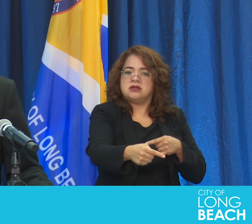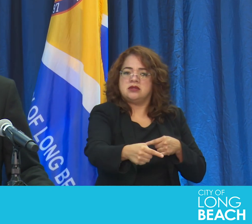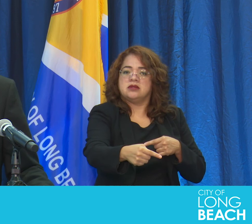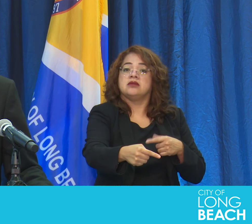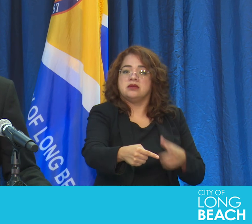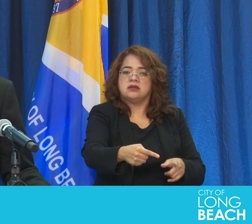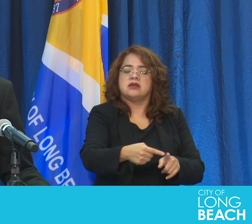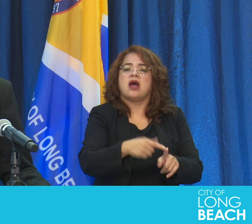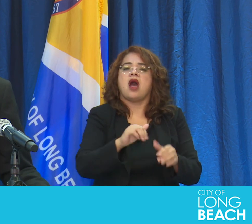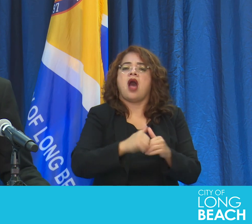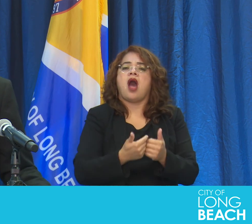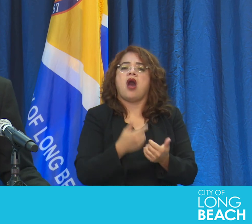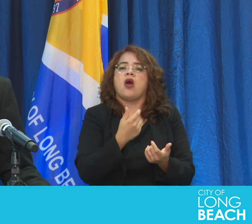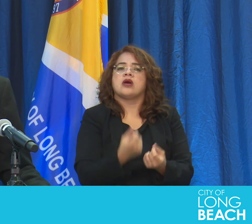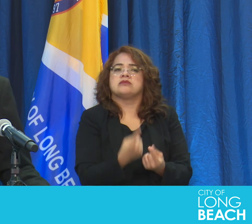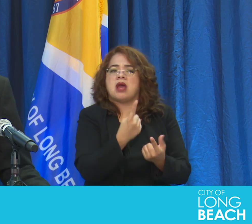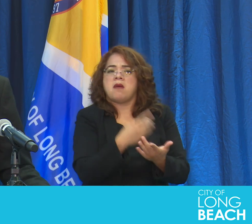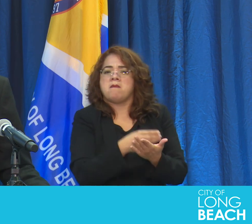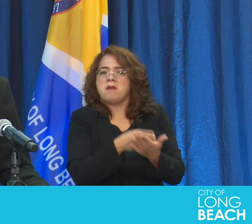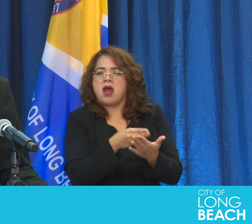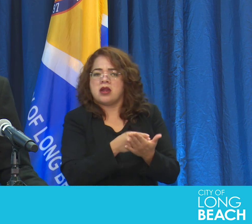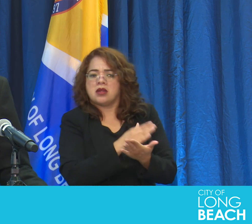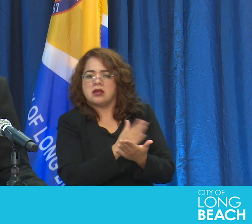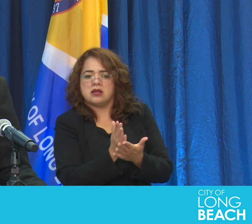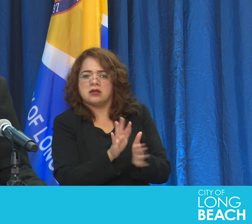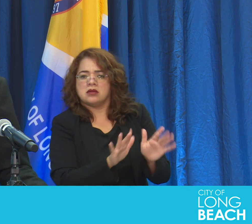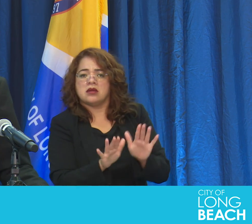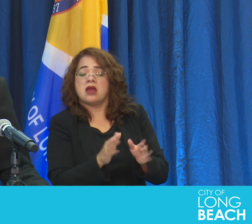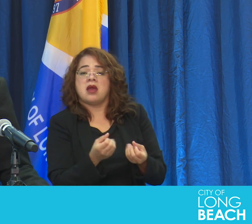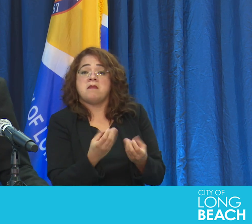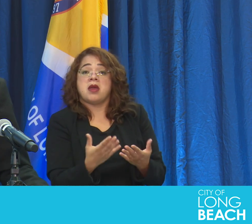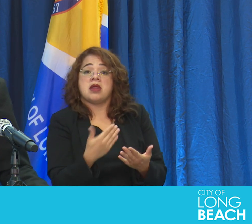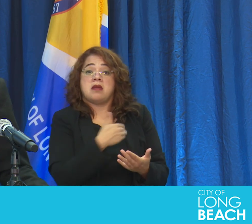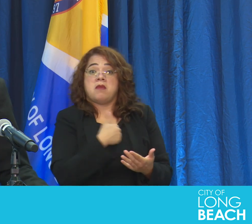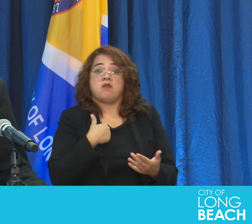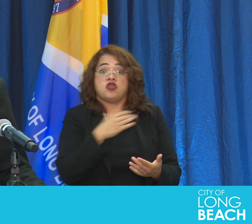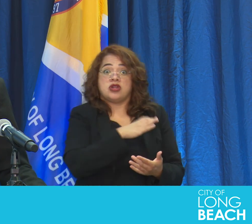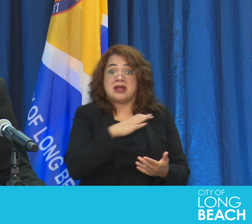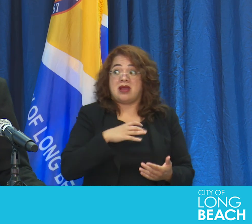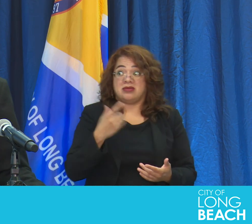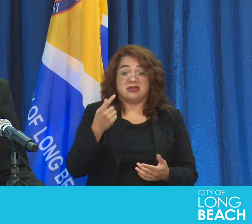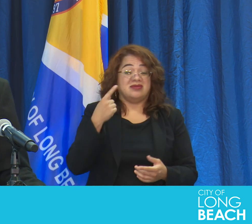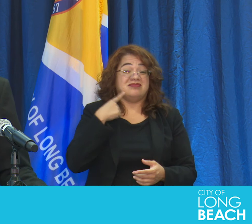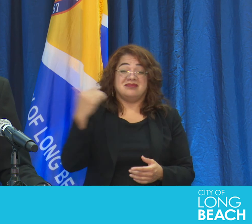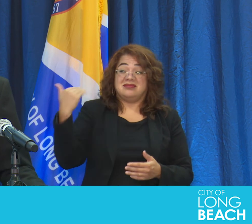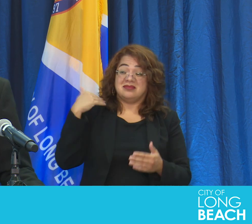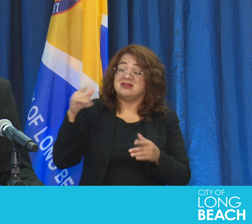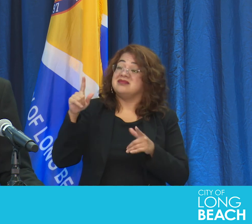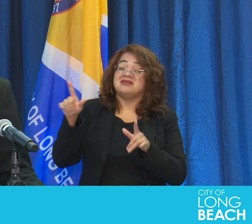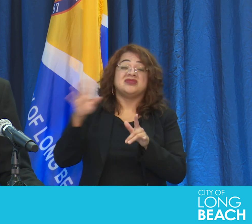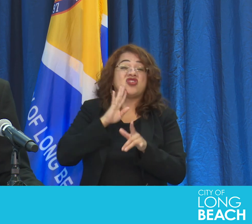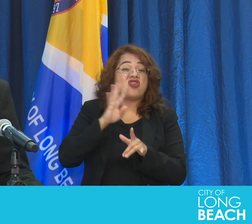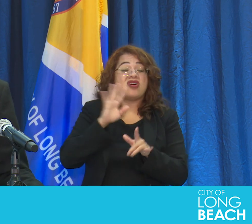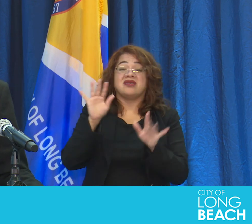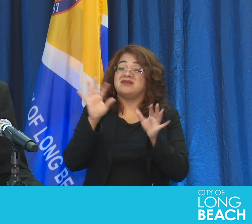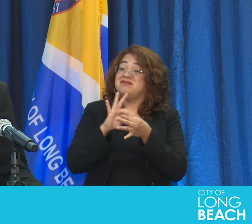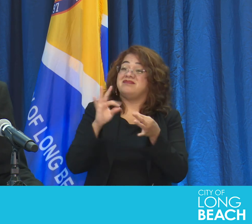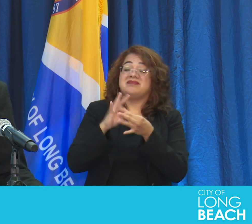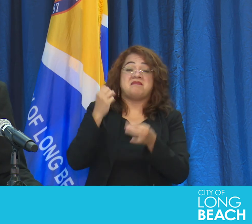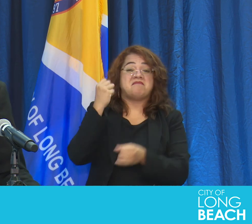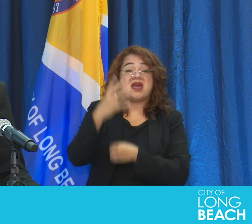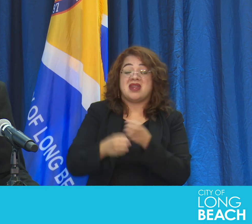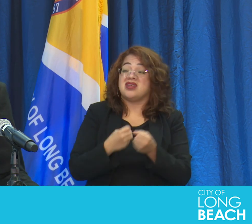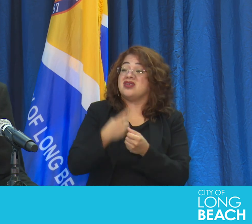best way we can do so. And that's something that, quite frankly, many members of the council have advocated for many years, and the community as well. And so I think that'll be